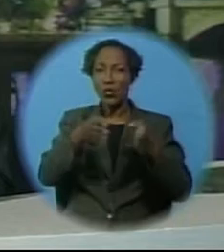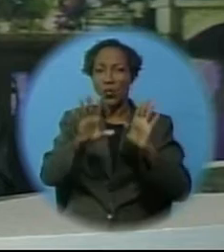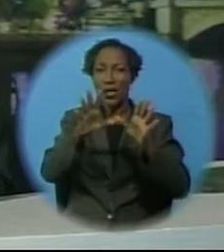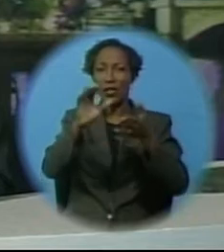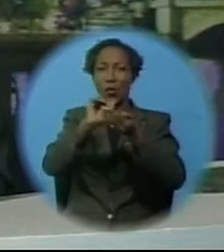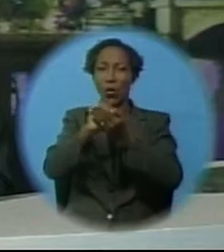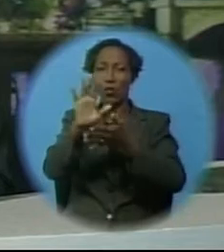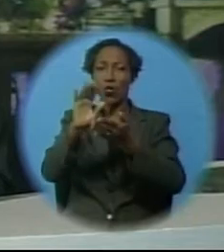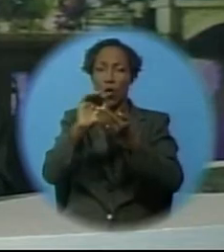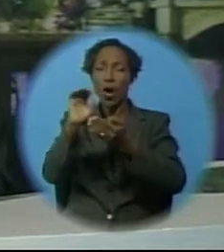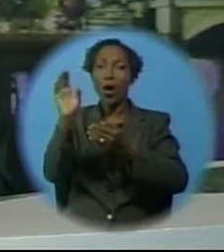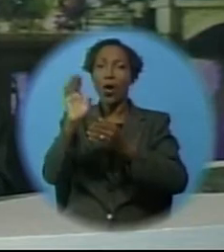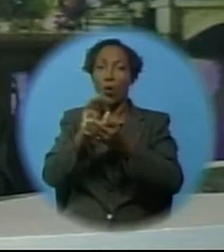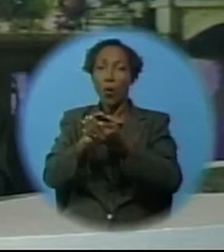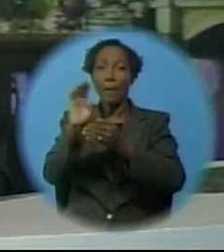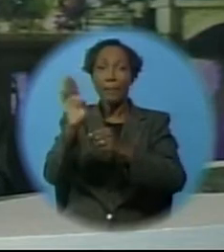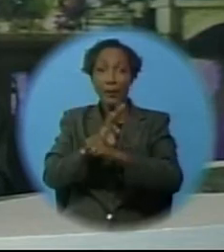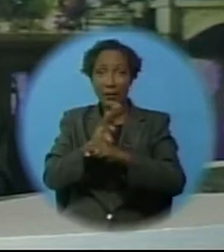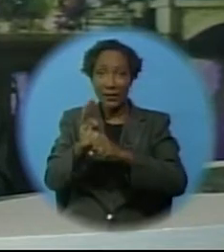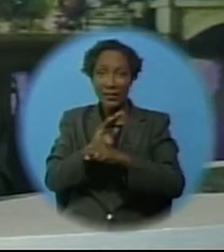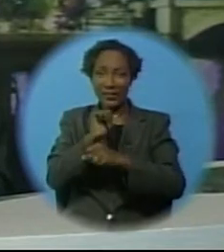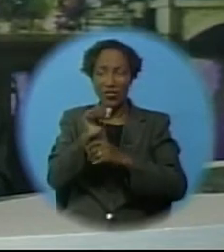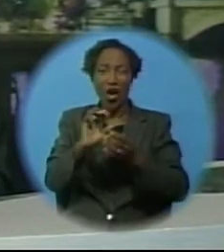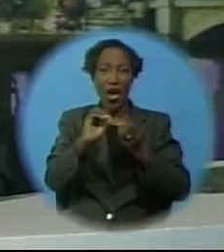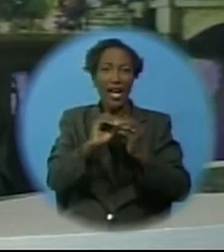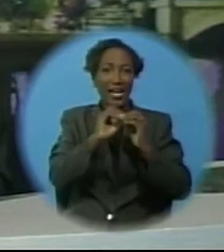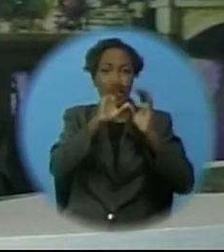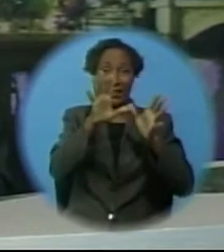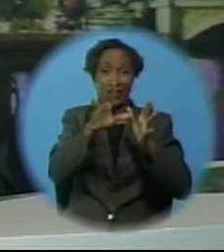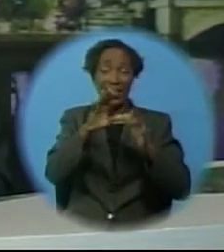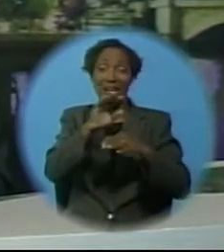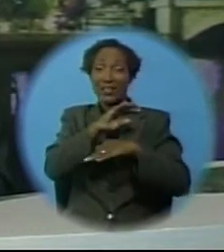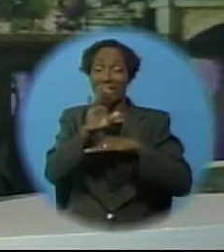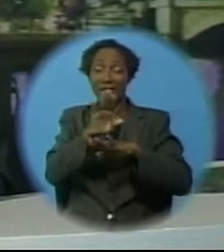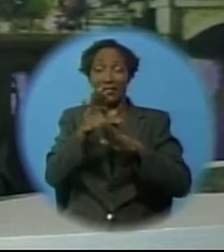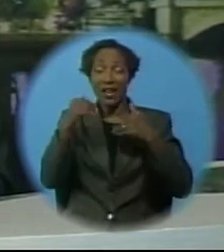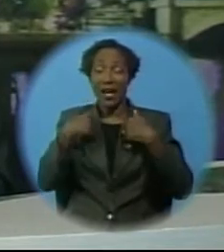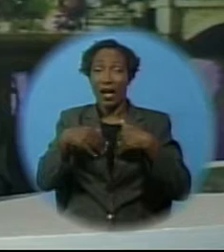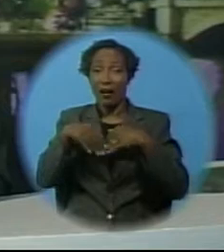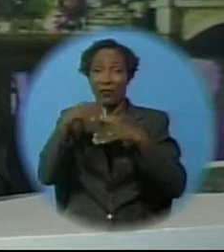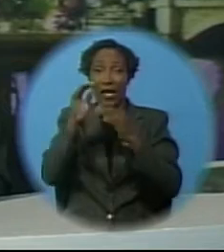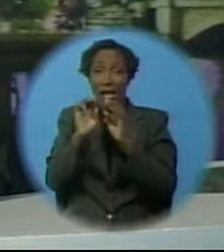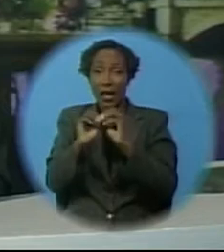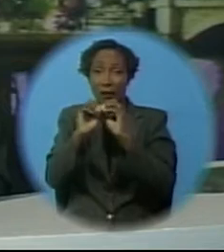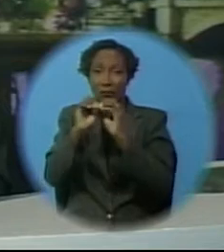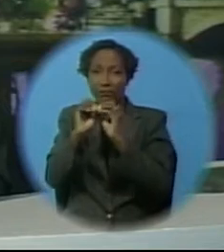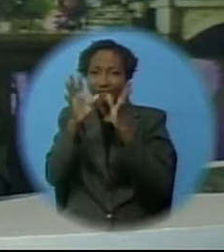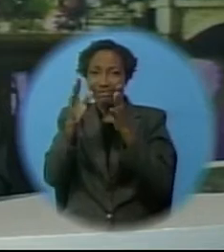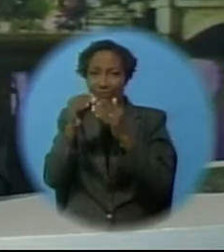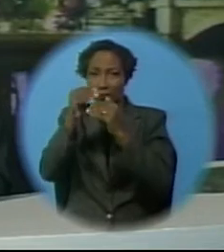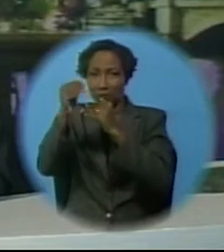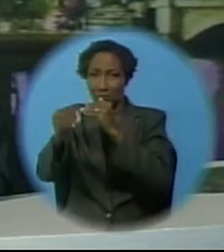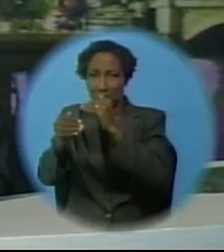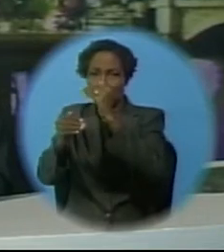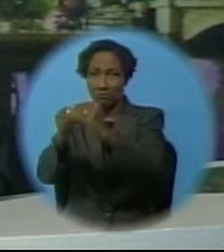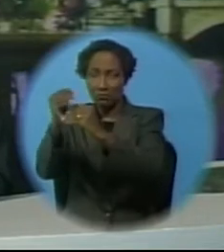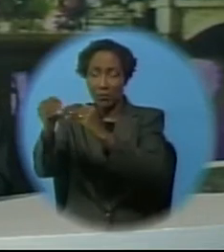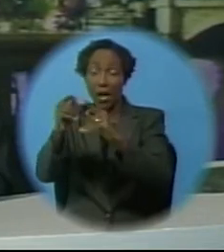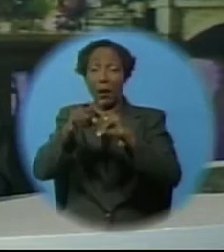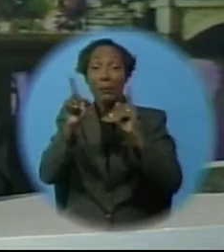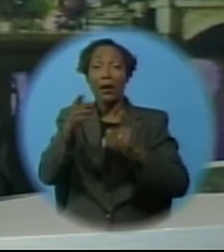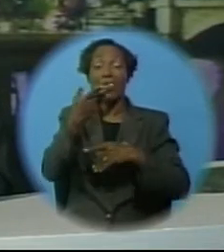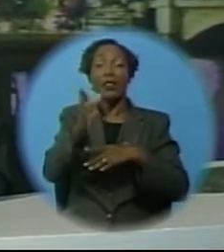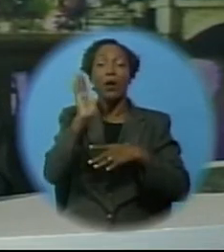neither clear nor predictable. She's advising those considering going that route to prepare for obstacles. Though it